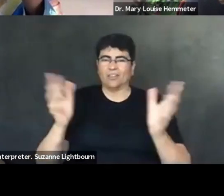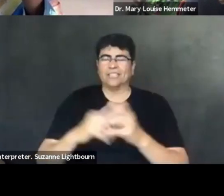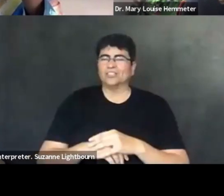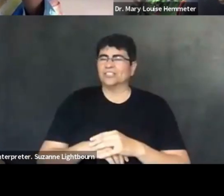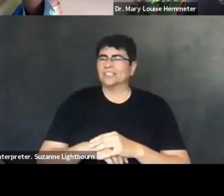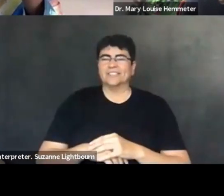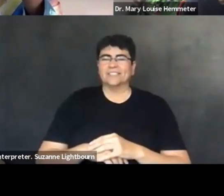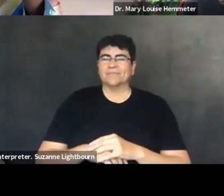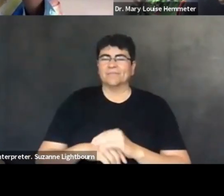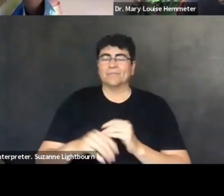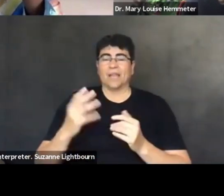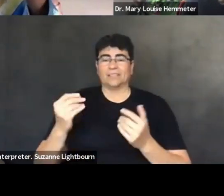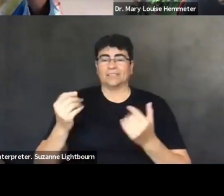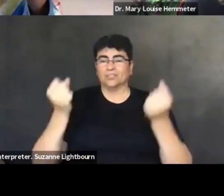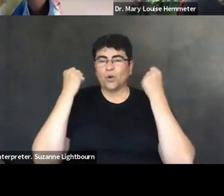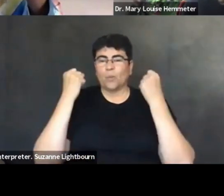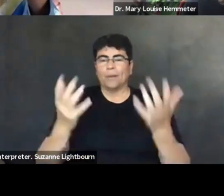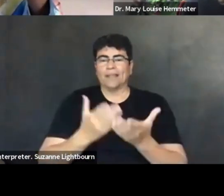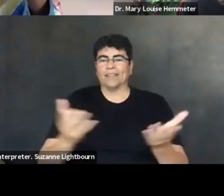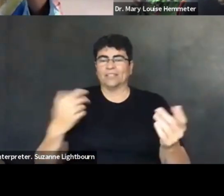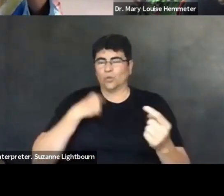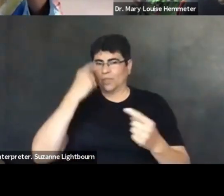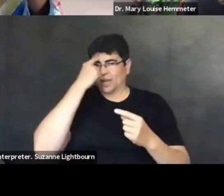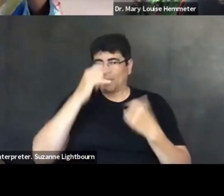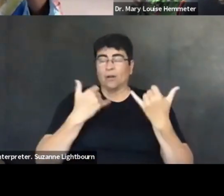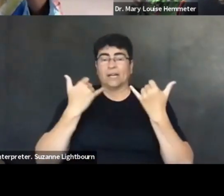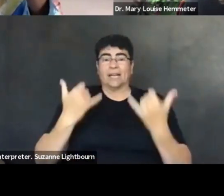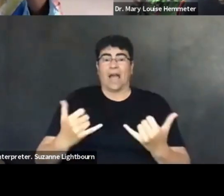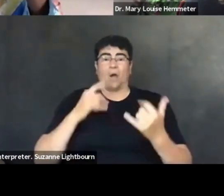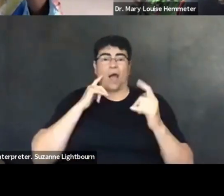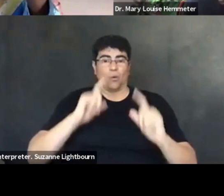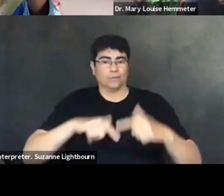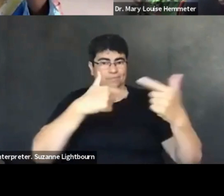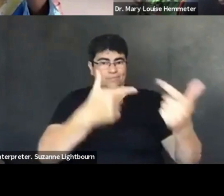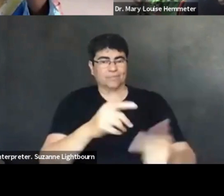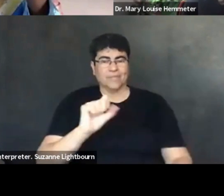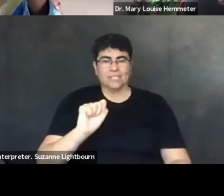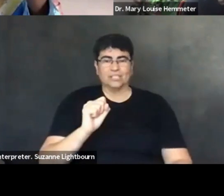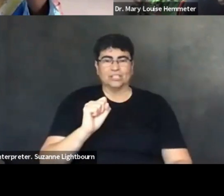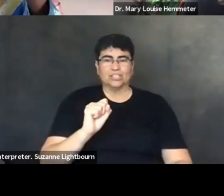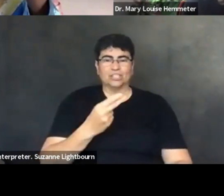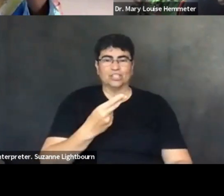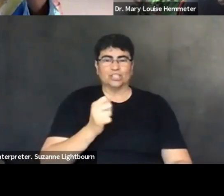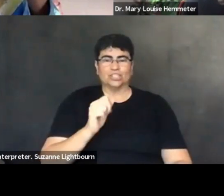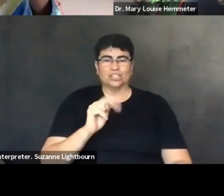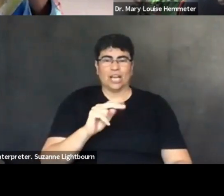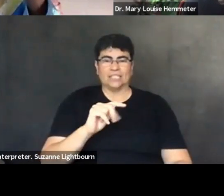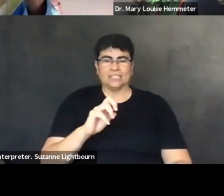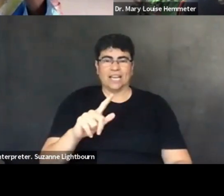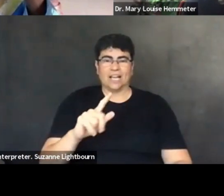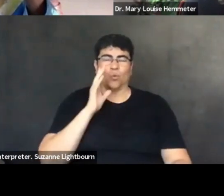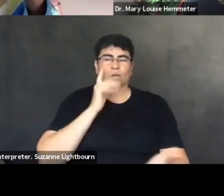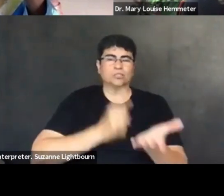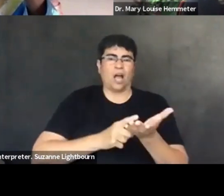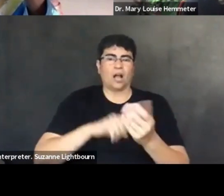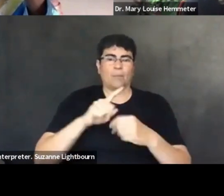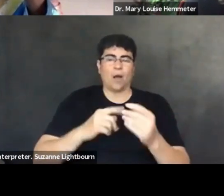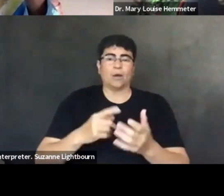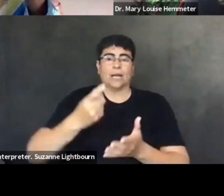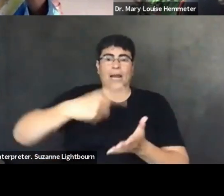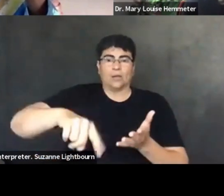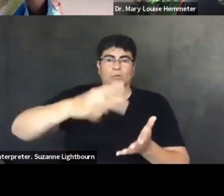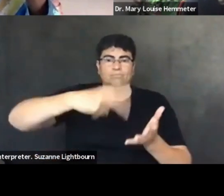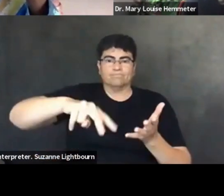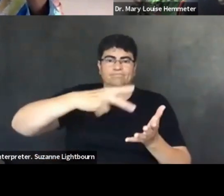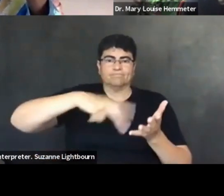and it's so many things to think about. I'm going to turn it back over to Chantel now, who's going to talk to you a little bit about the next webinars that we're going to have, where